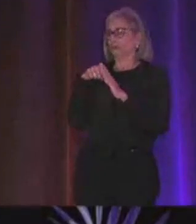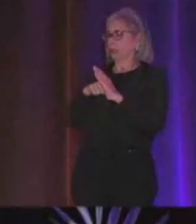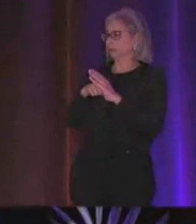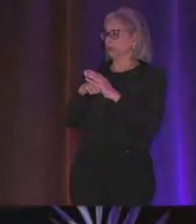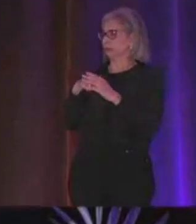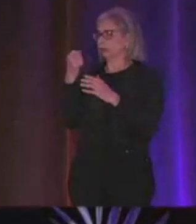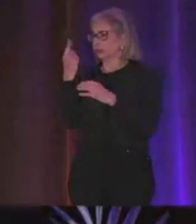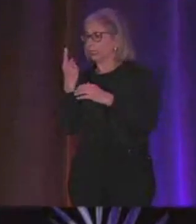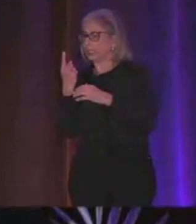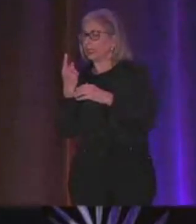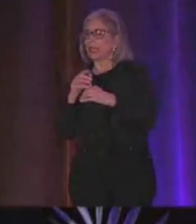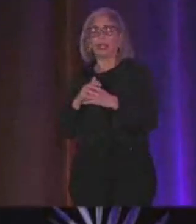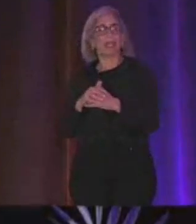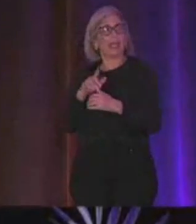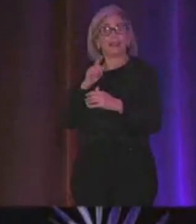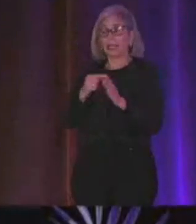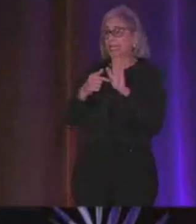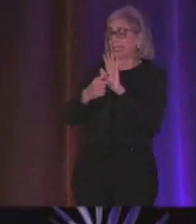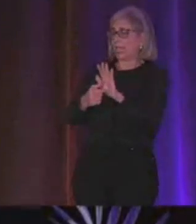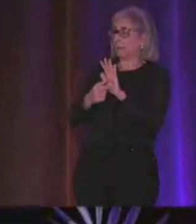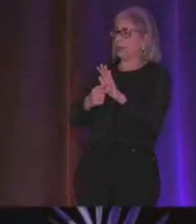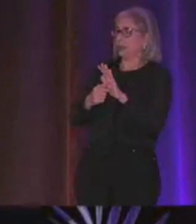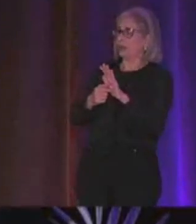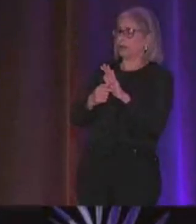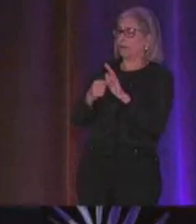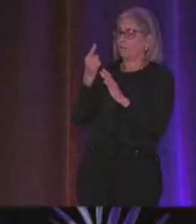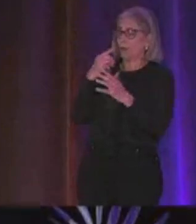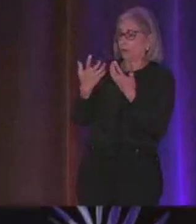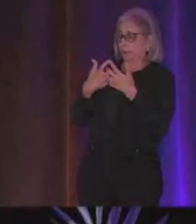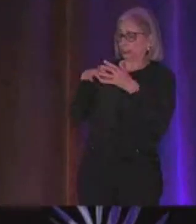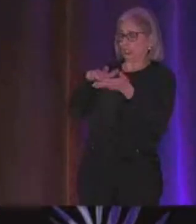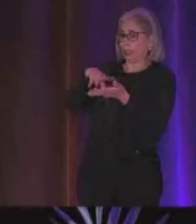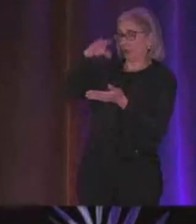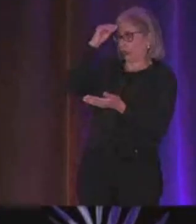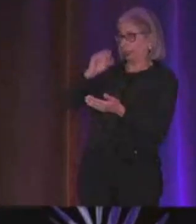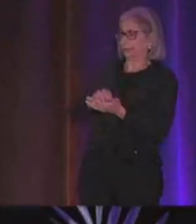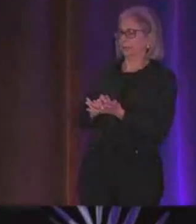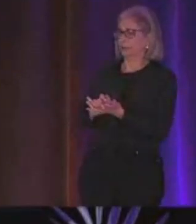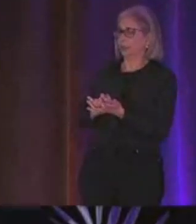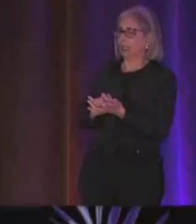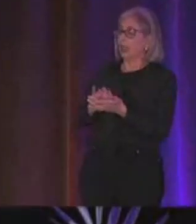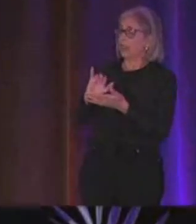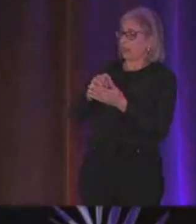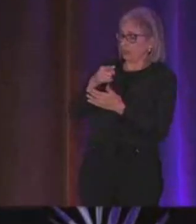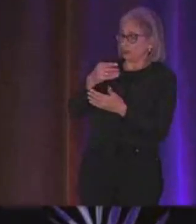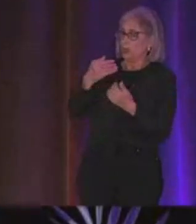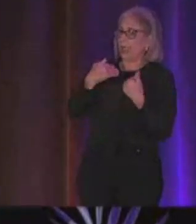And spam email detection is the example which is given here for the machine learning. Given that you have